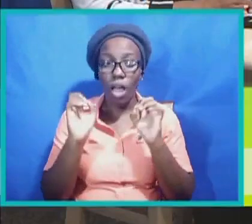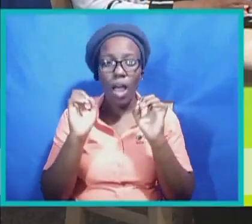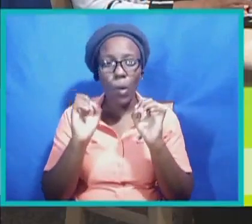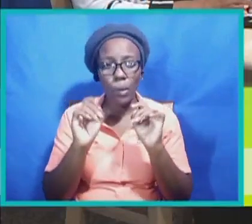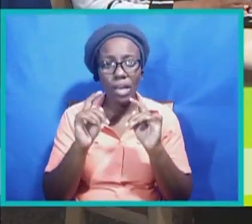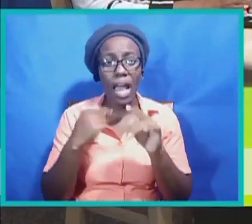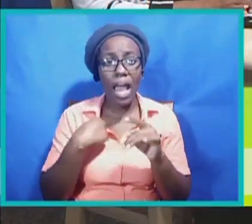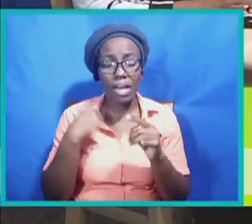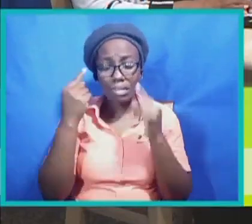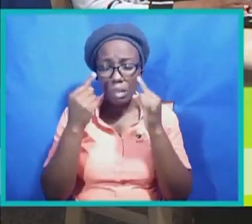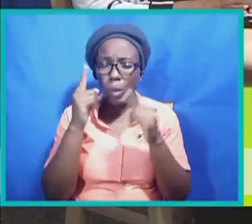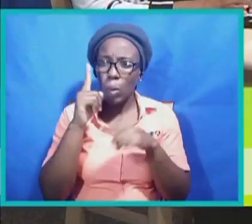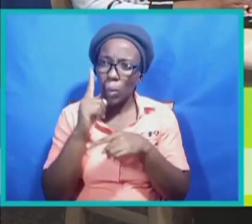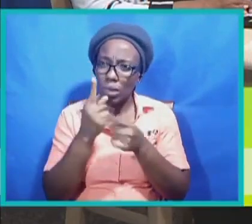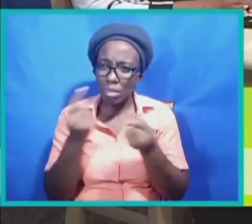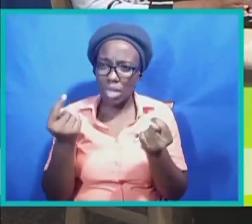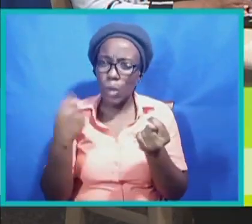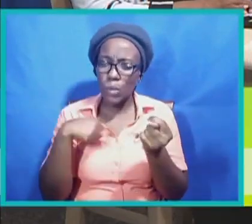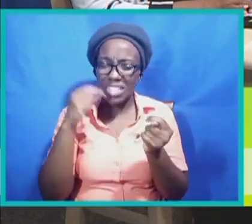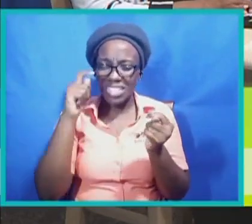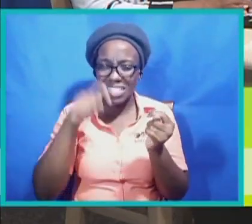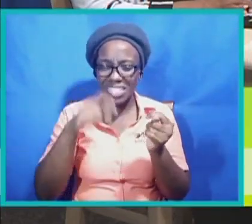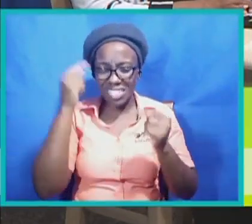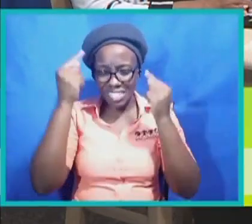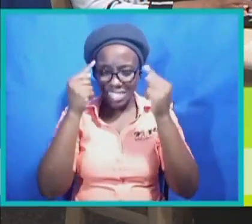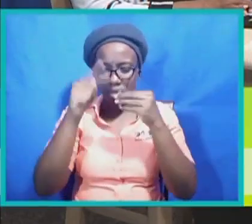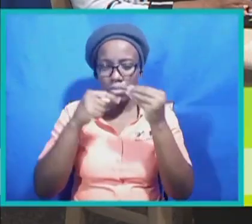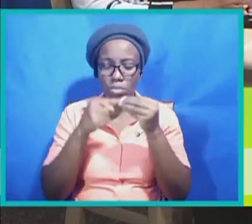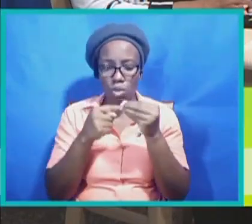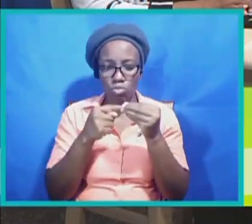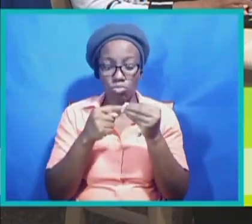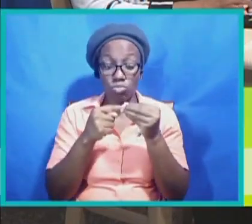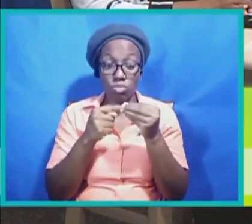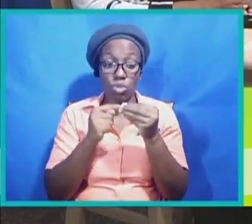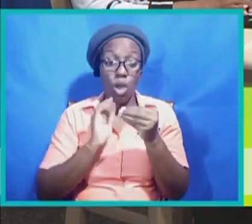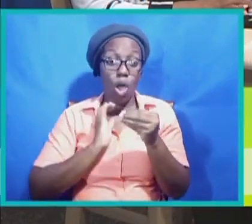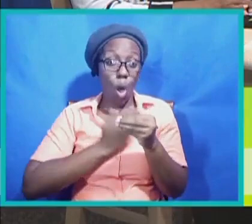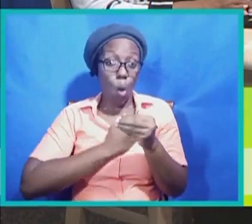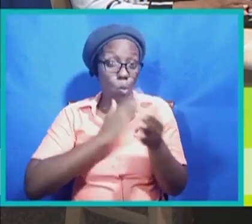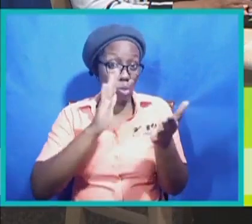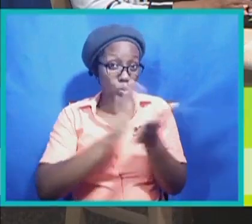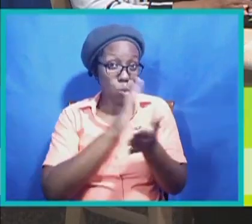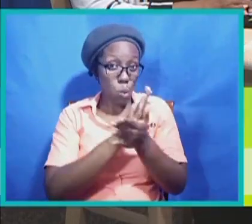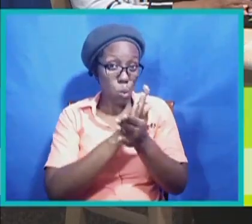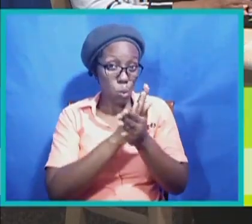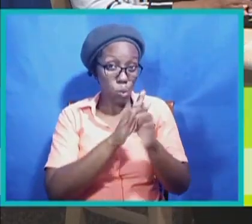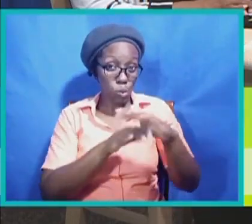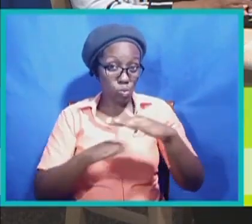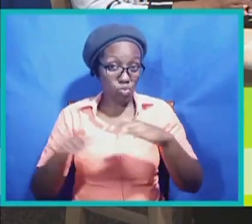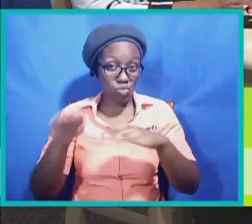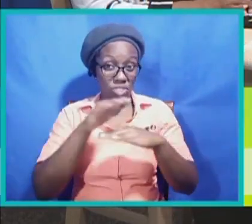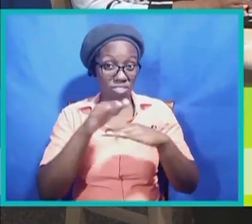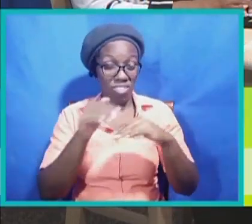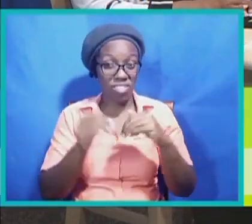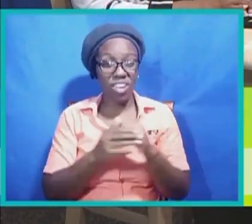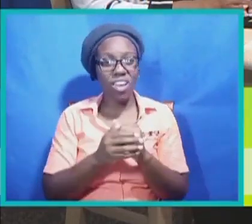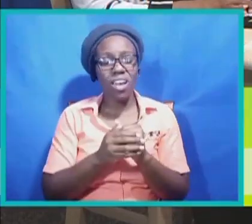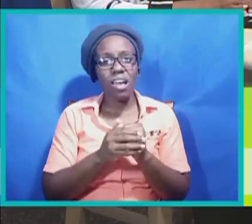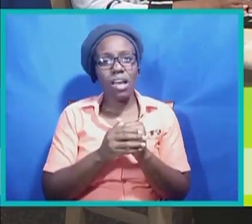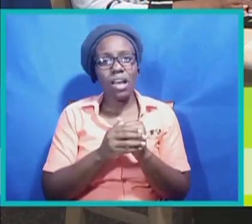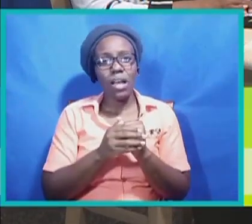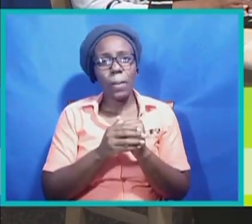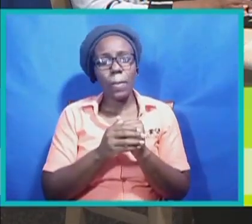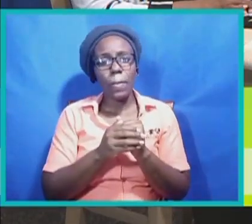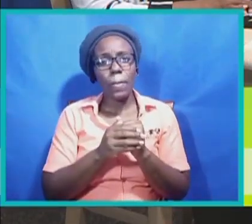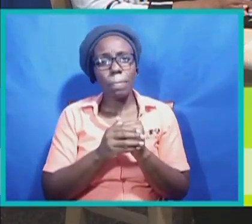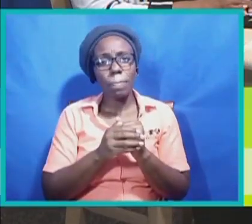is the differences we have among our secondary schools. And therefore, I think what the person might have been alluding